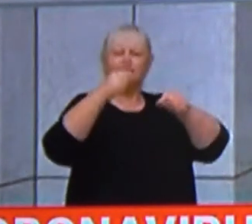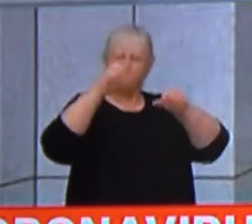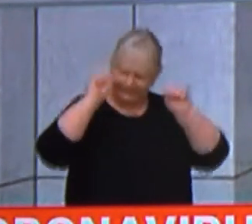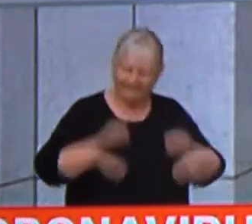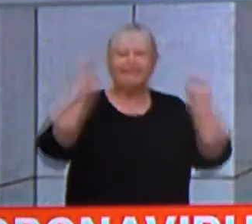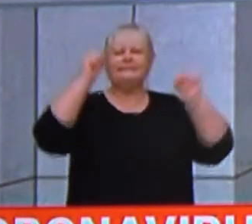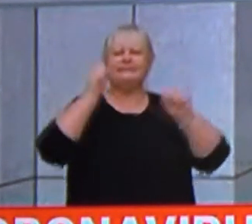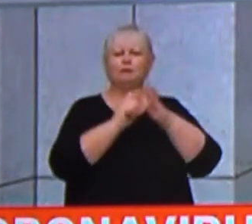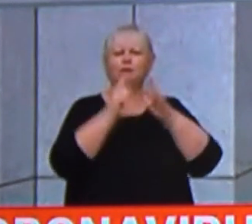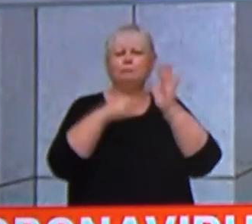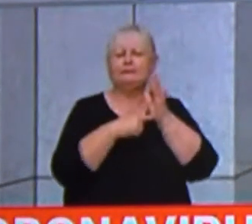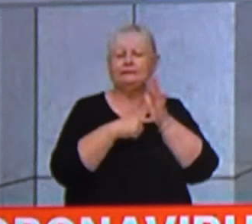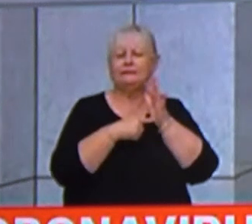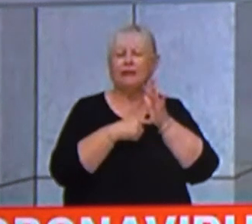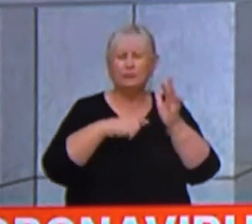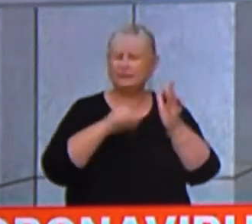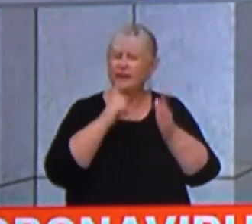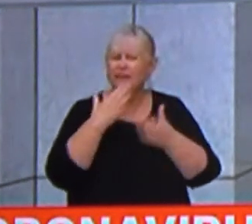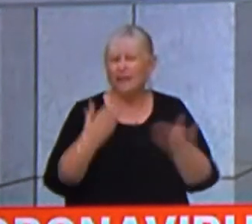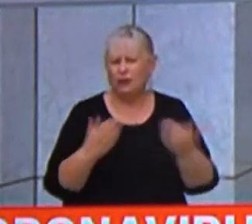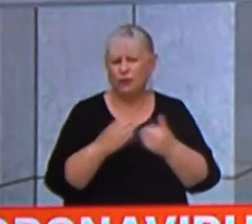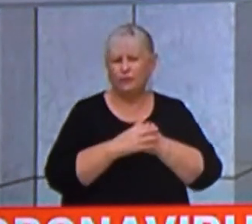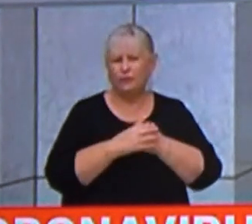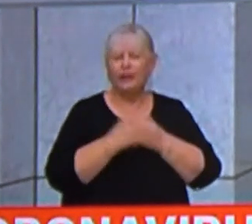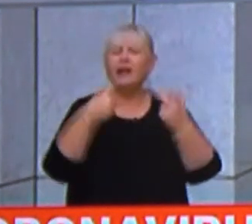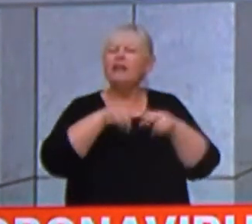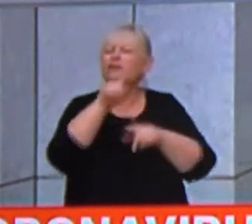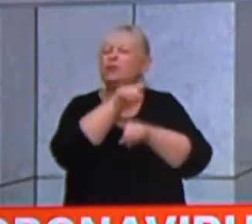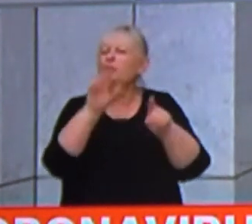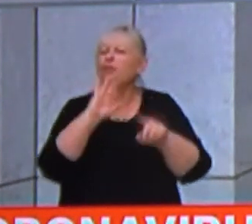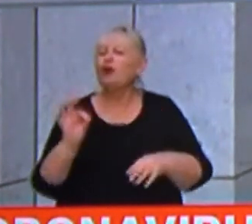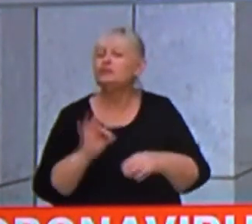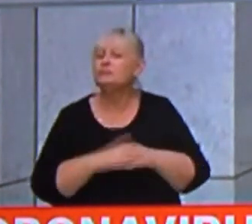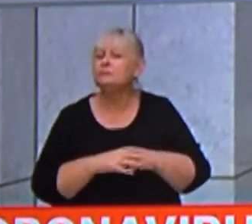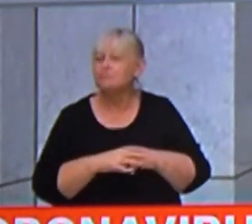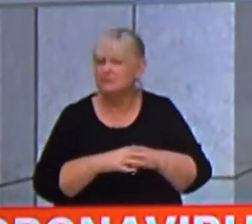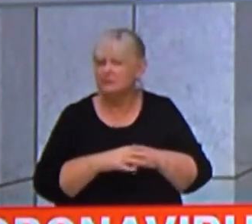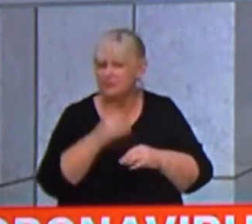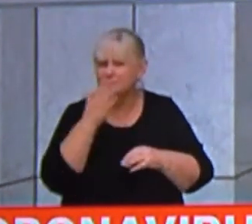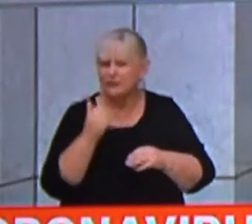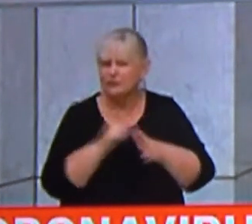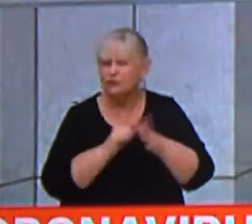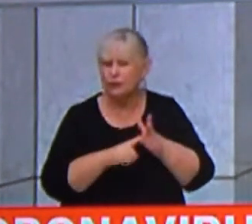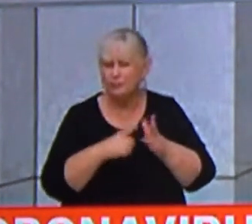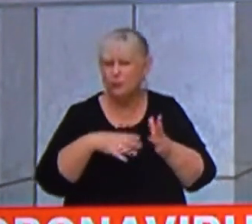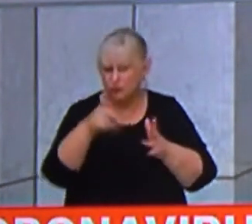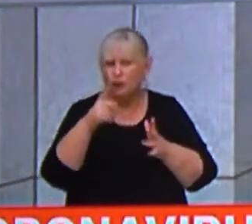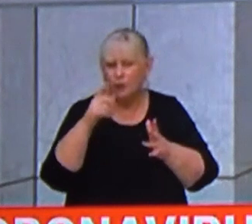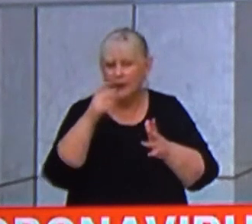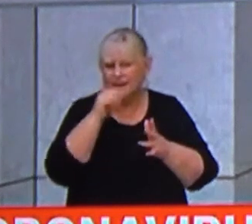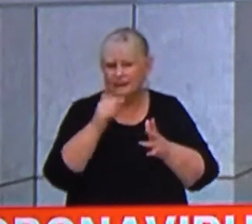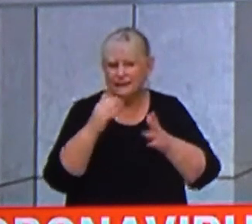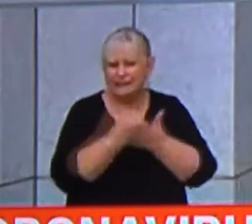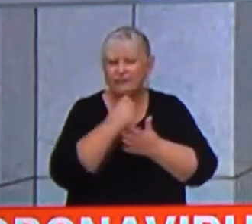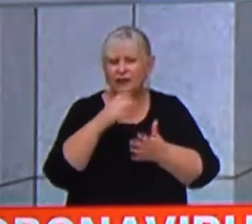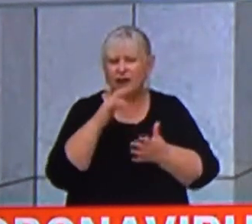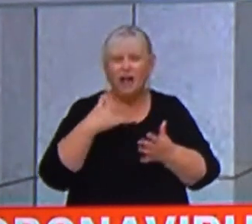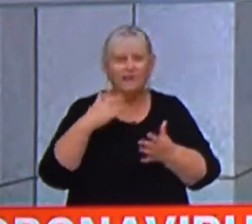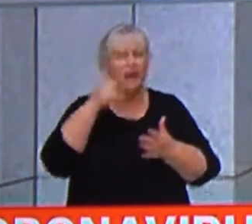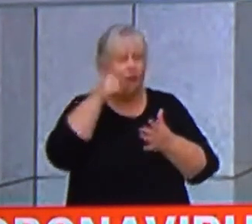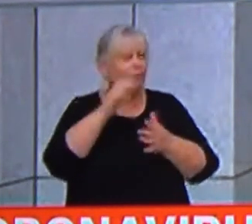I want to particularly thank those in New South Wales, which had to shoulder half the burden this morning. On the numbers through to this morning, New South